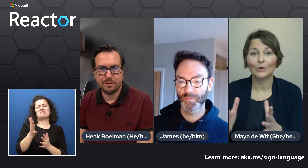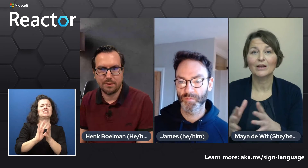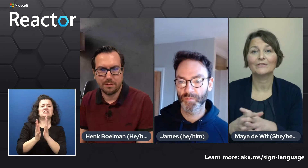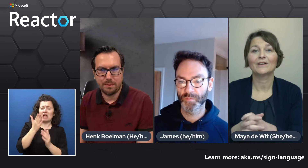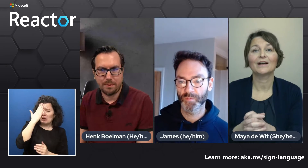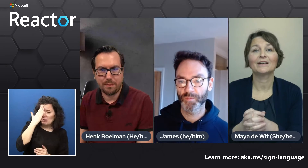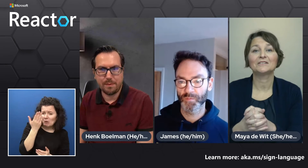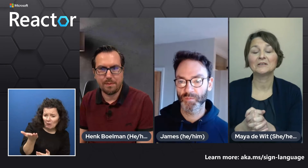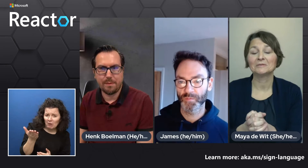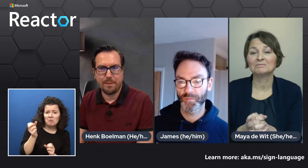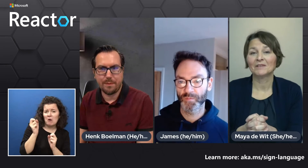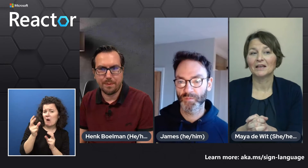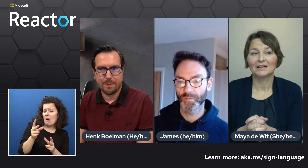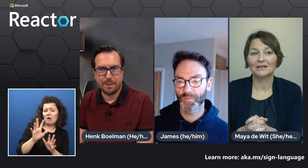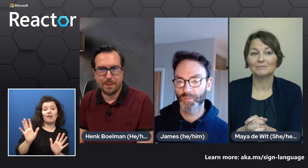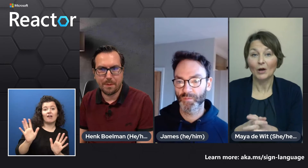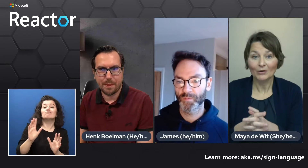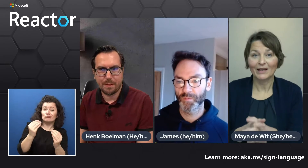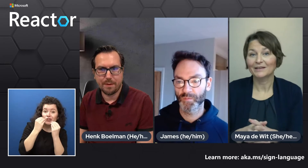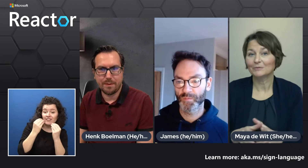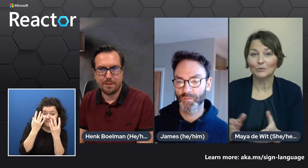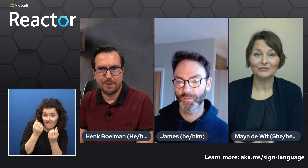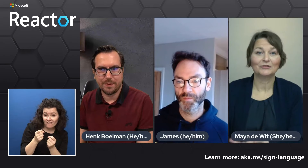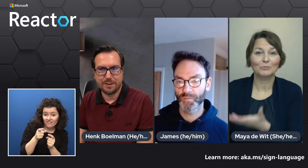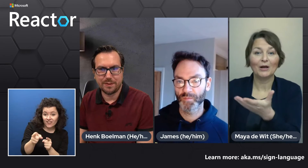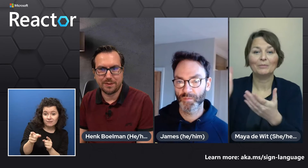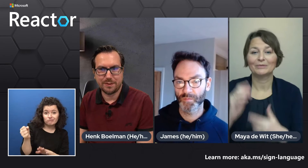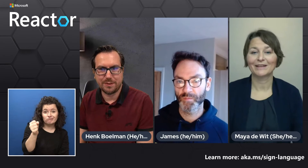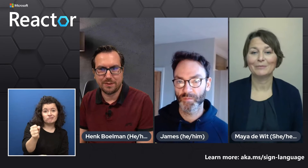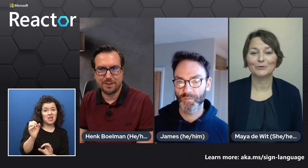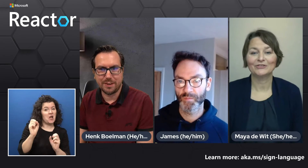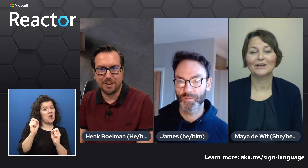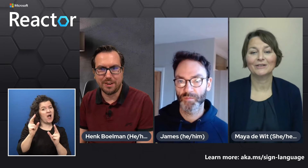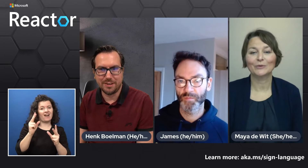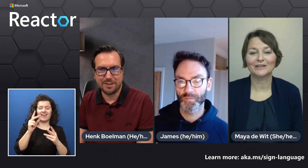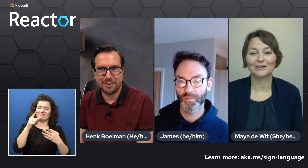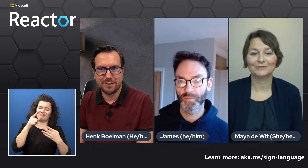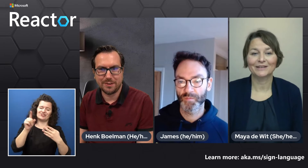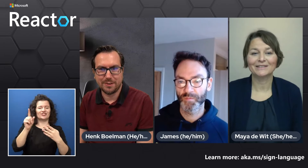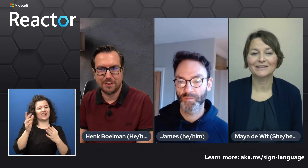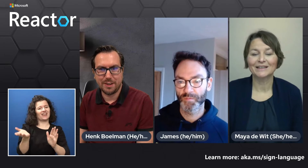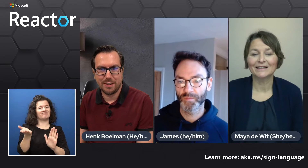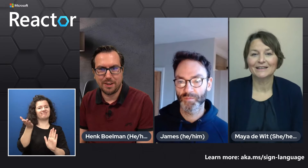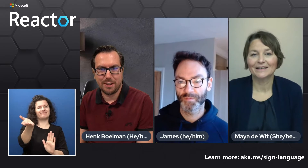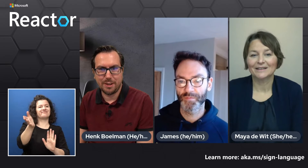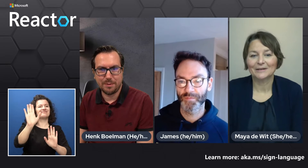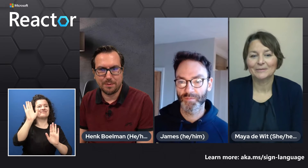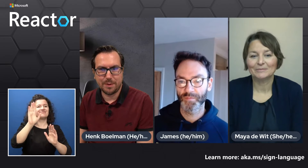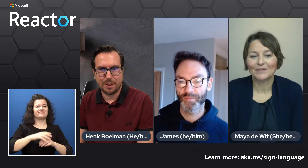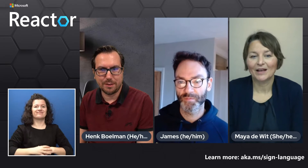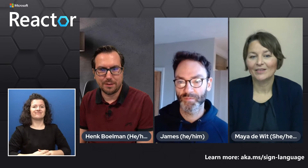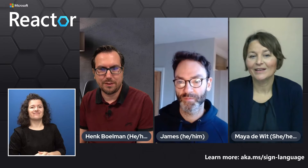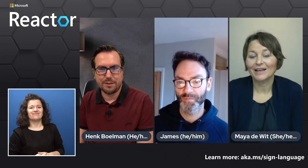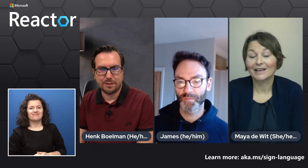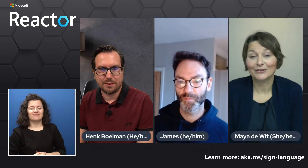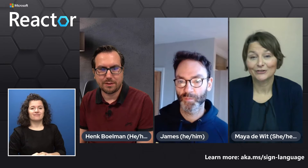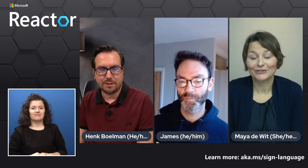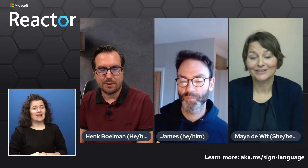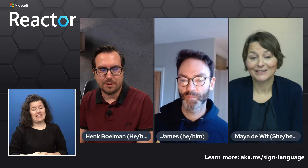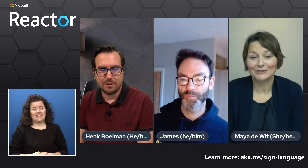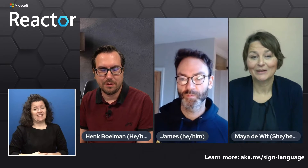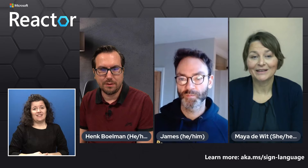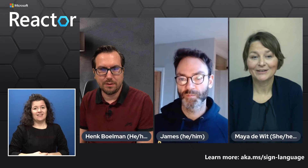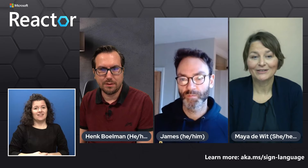is qualified. Okay, we'll just pop that person on the window, right? I think, Henk, you